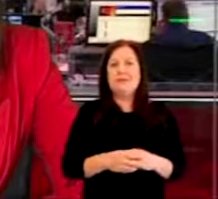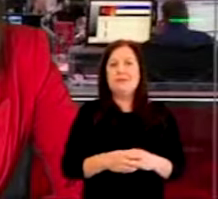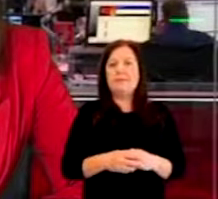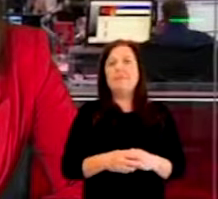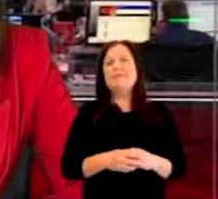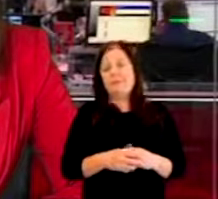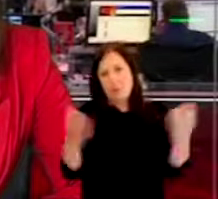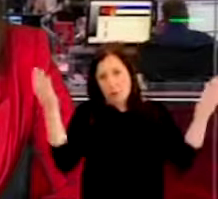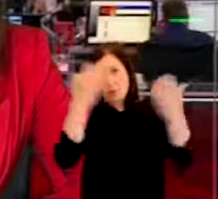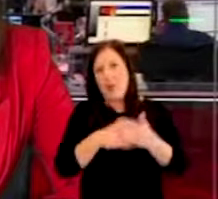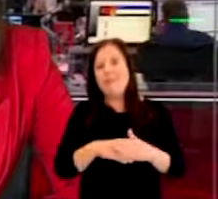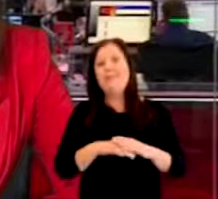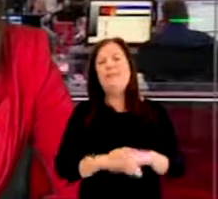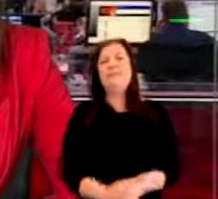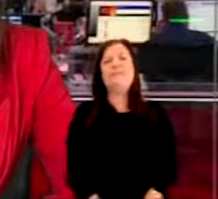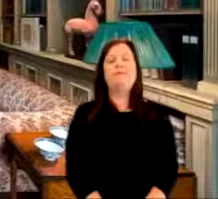Good night.